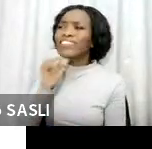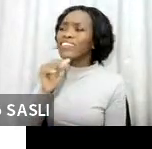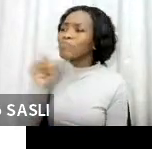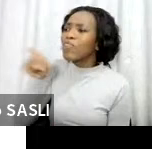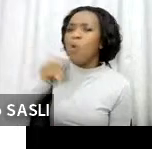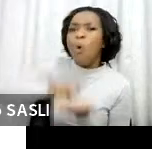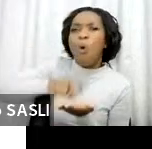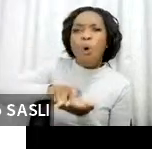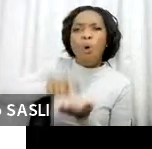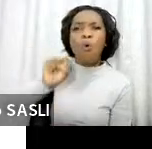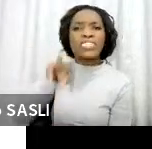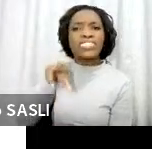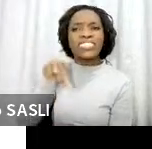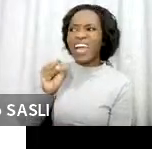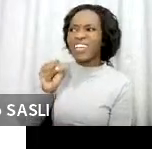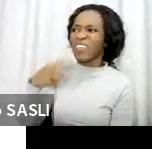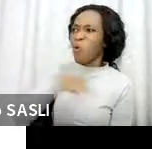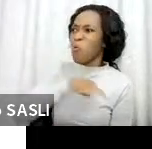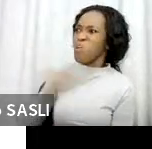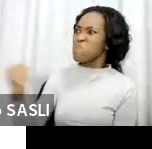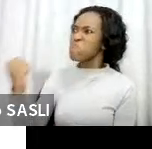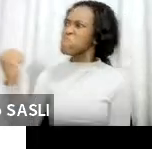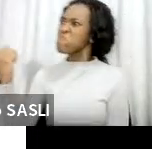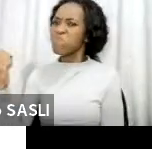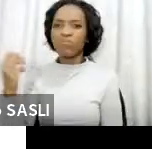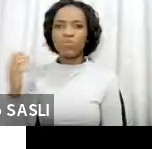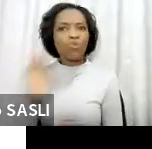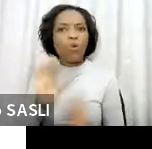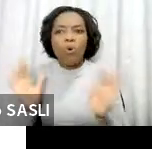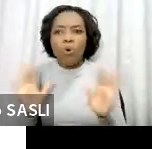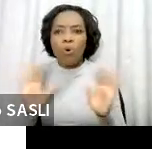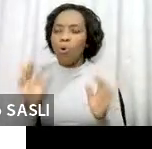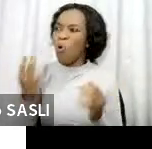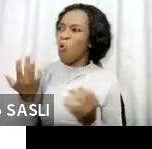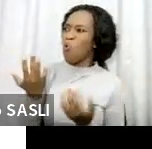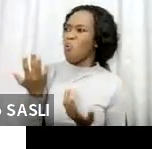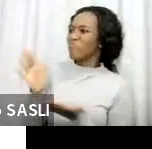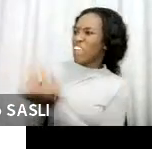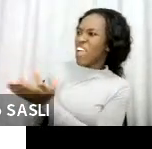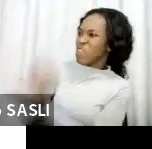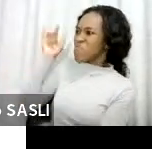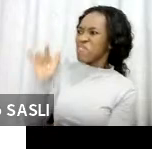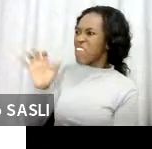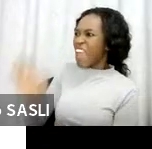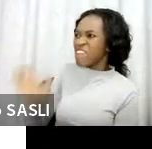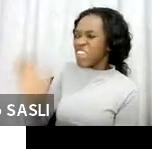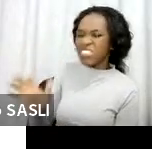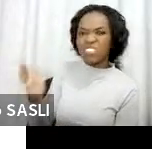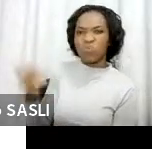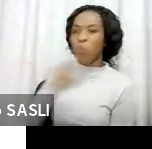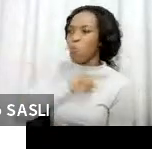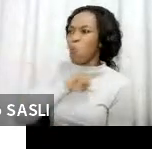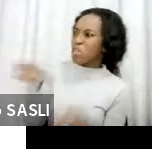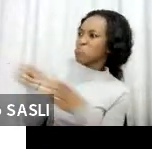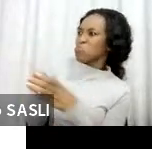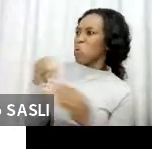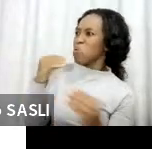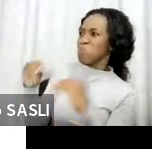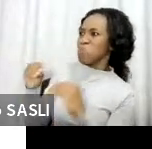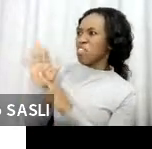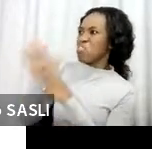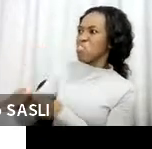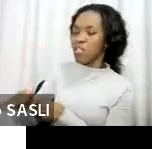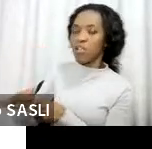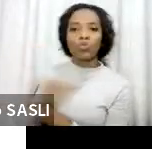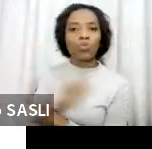them. We should not intimidate them. We should not take advantage to them that they are small businesses. We should not take